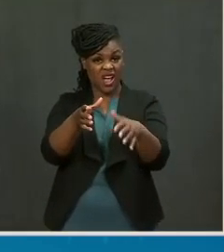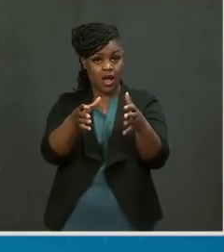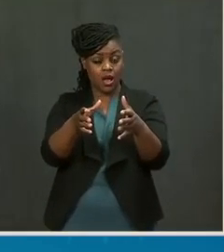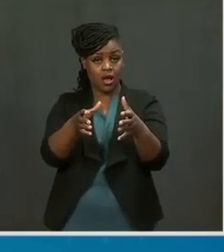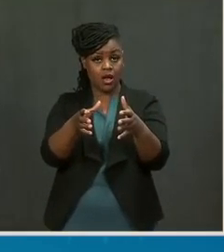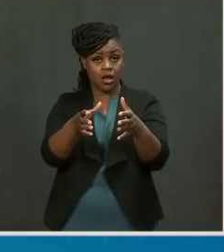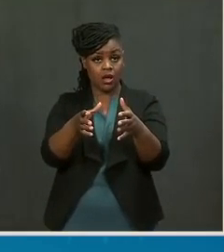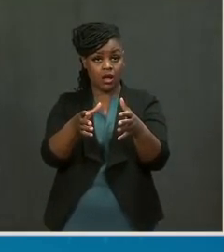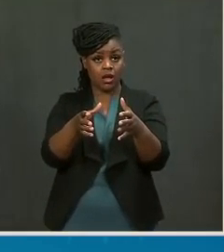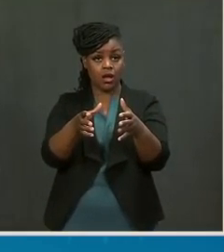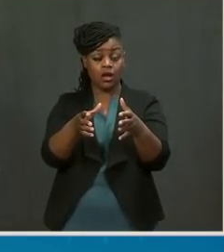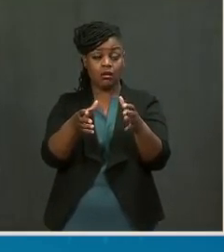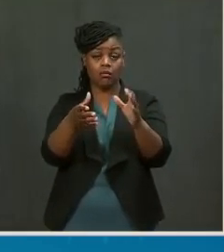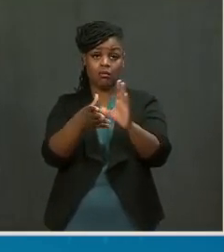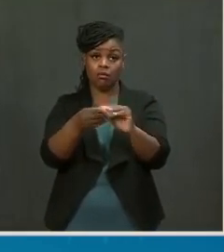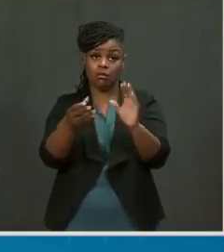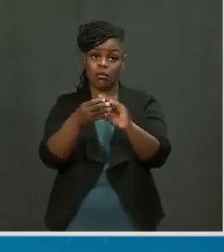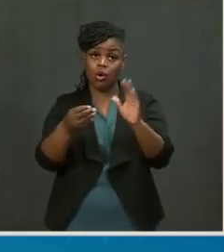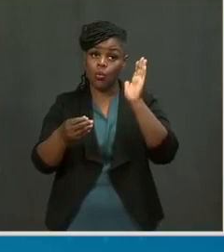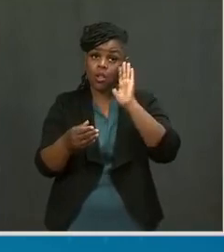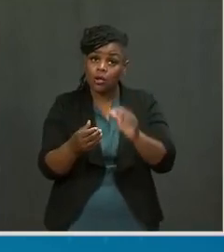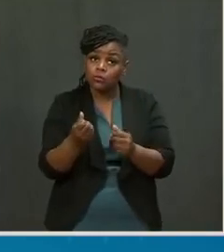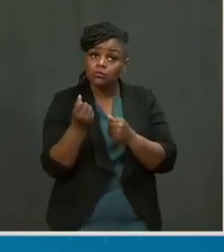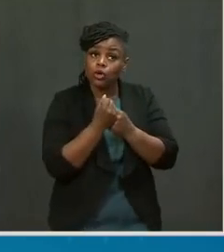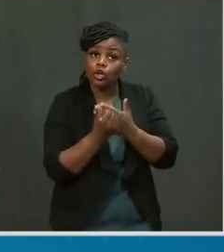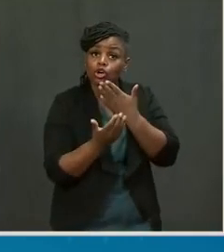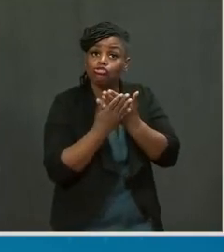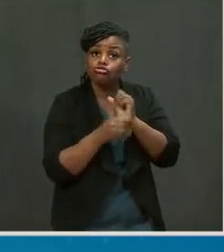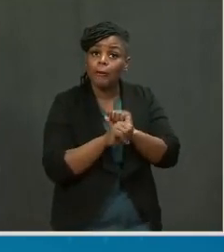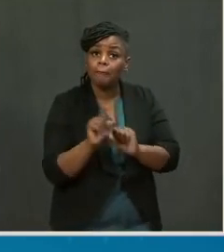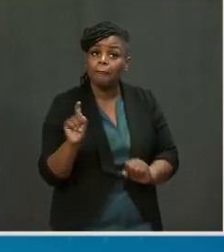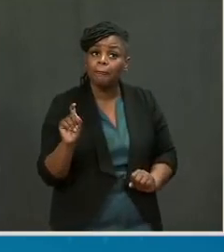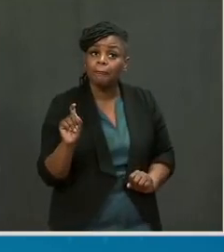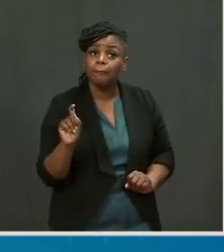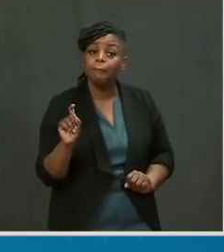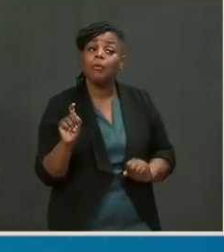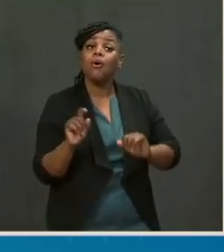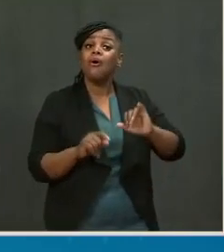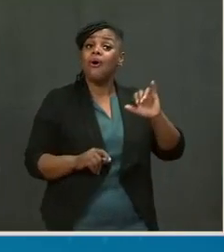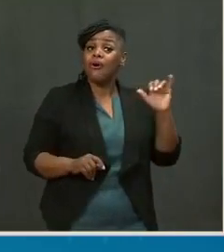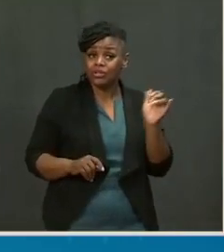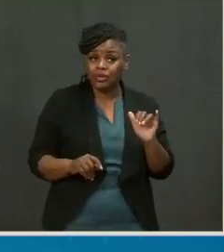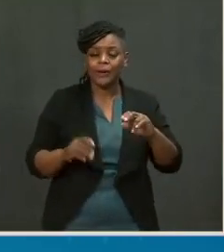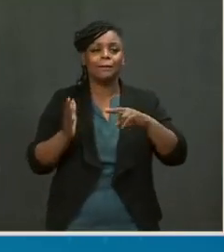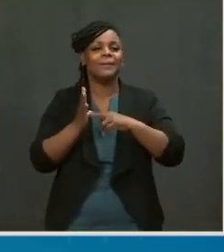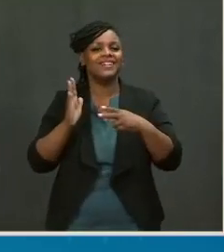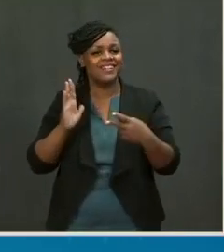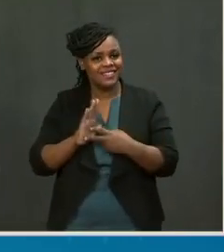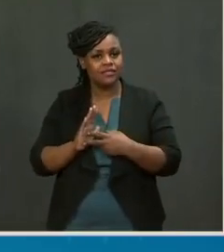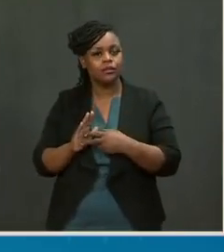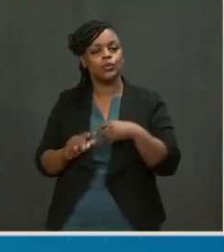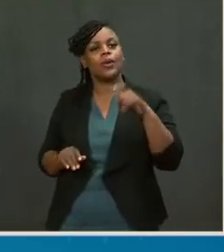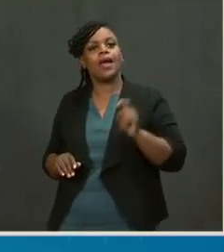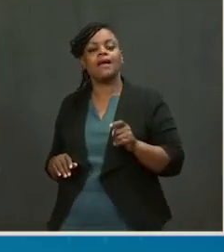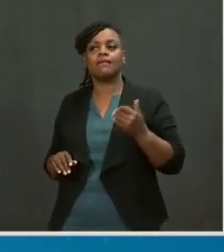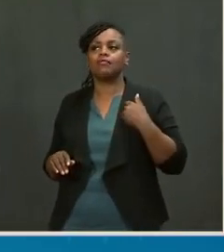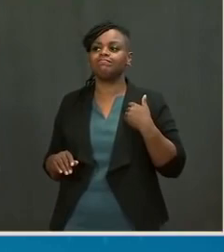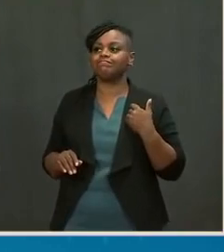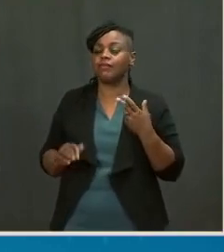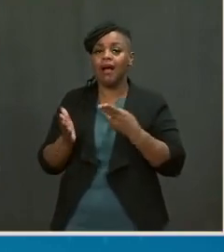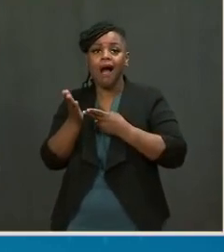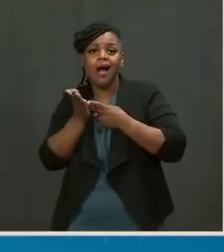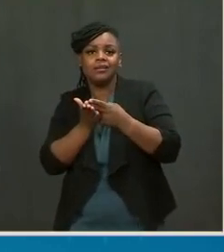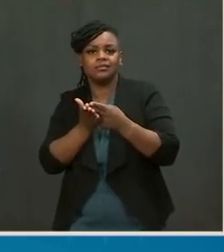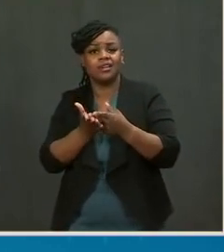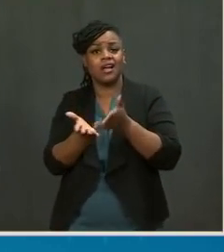that we will support good jobs, it also means, I think, having a really honest, frank conversation about how we've been talking